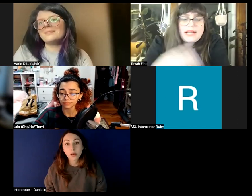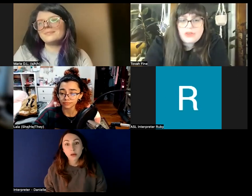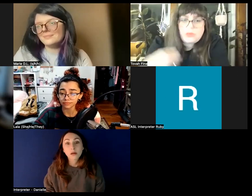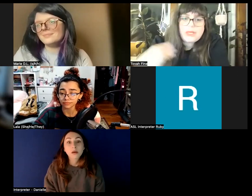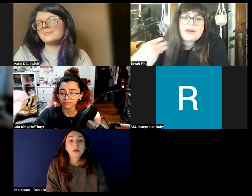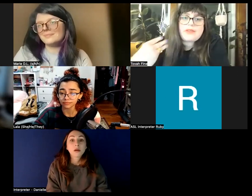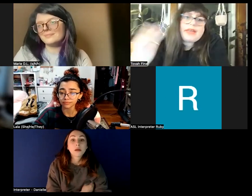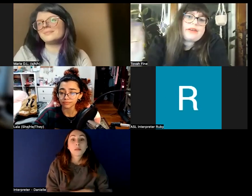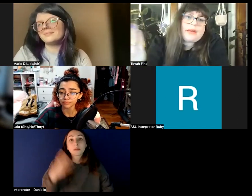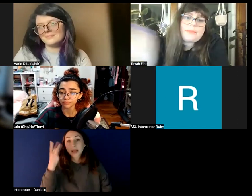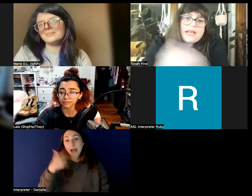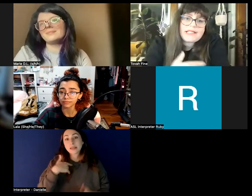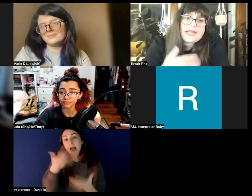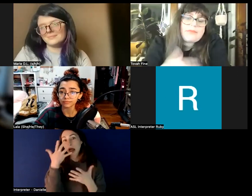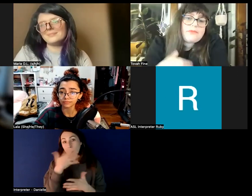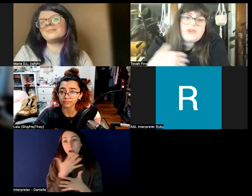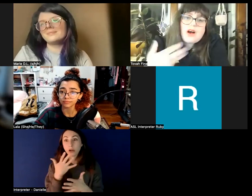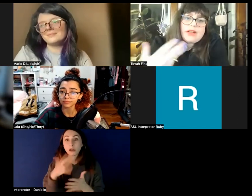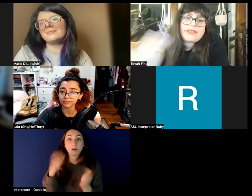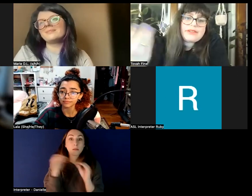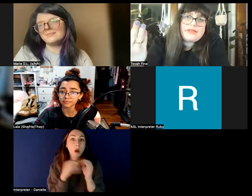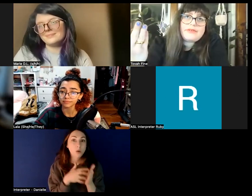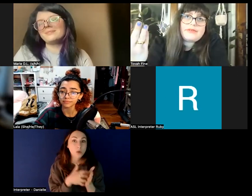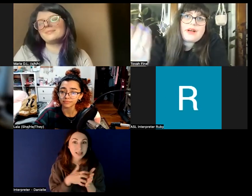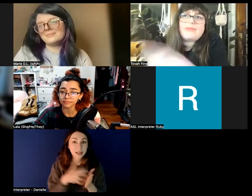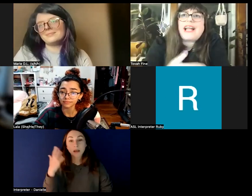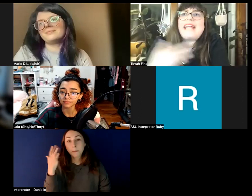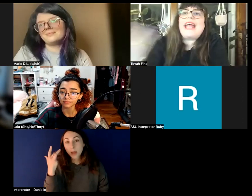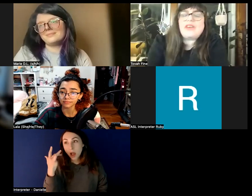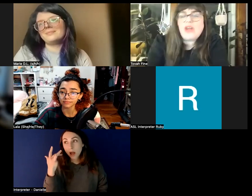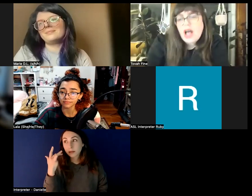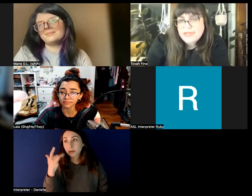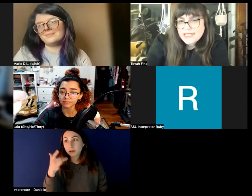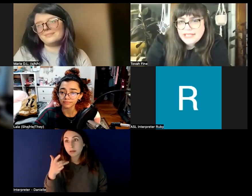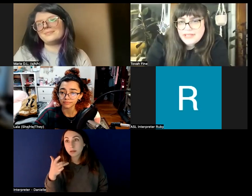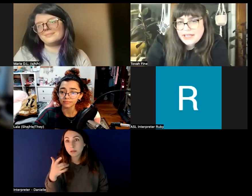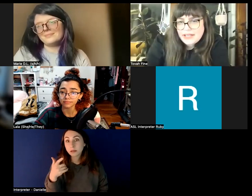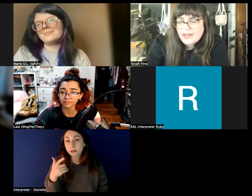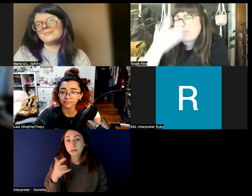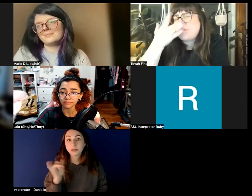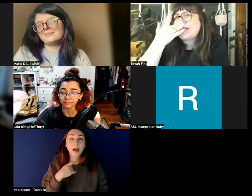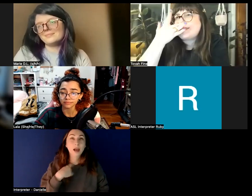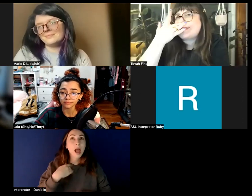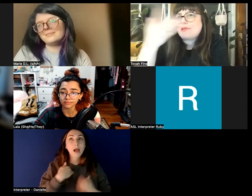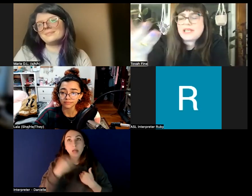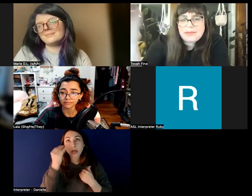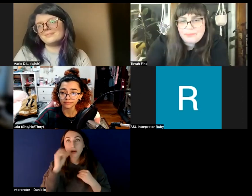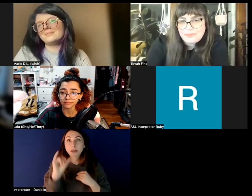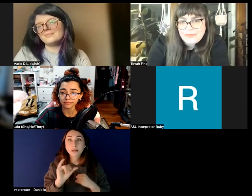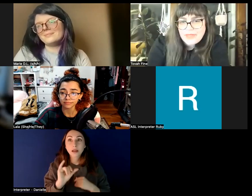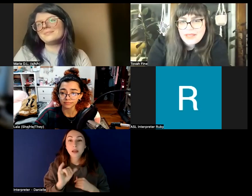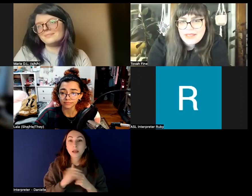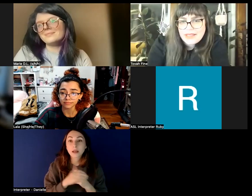because I look weaker than, because I'm not like, I was thinking like, because this was